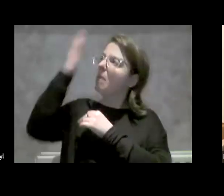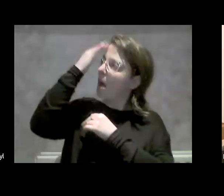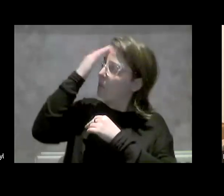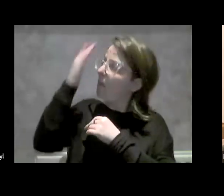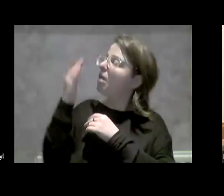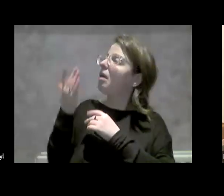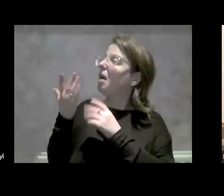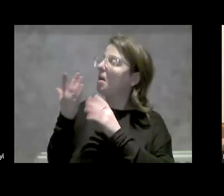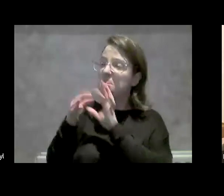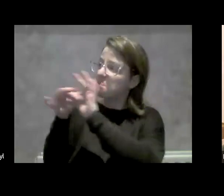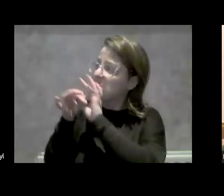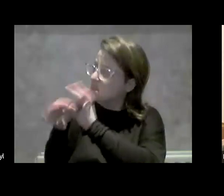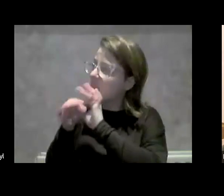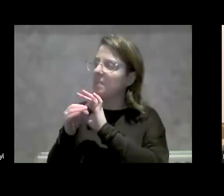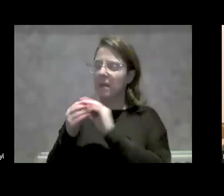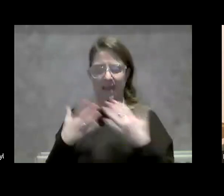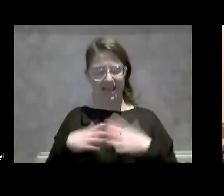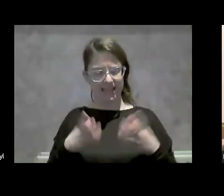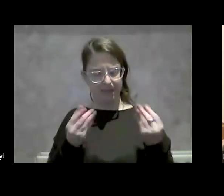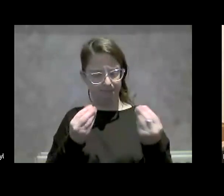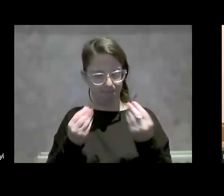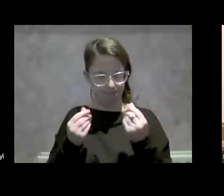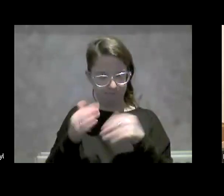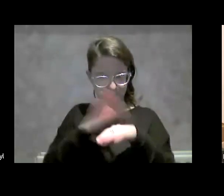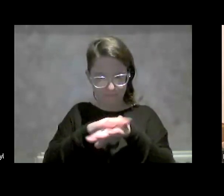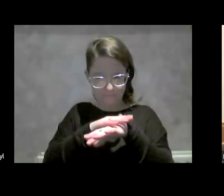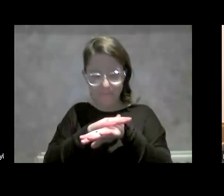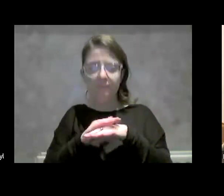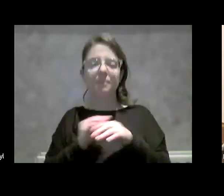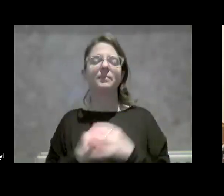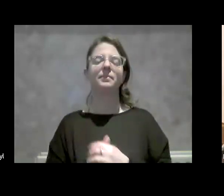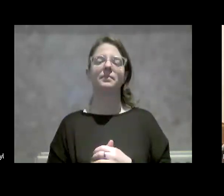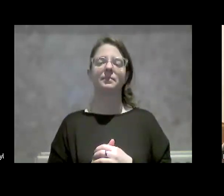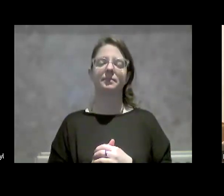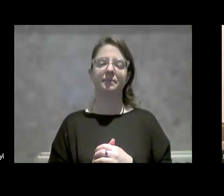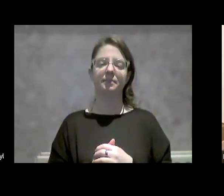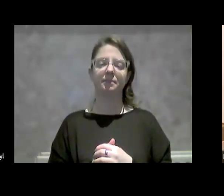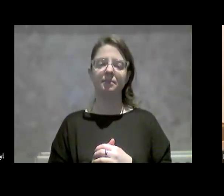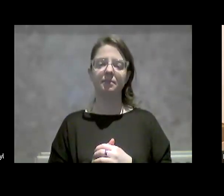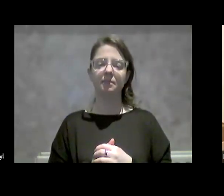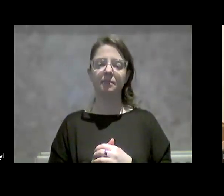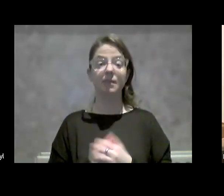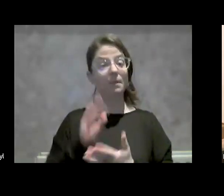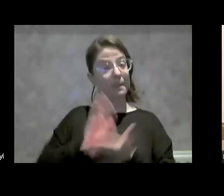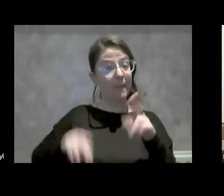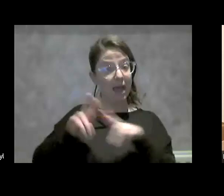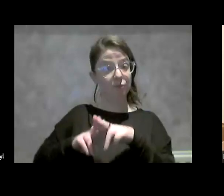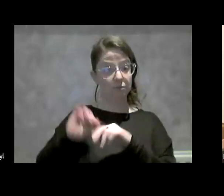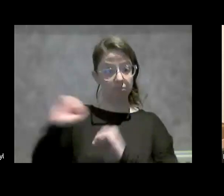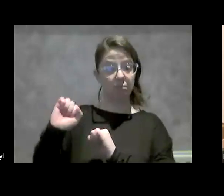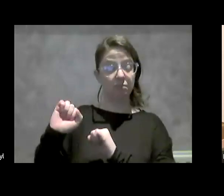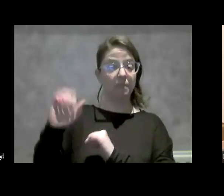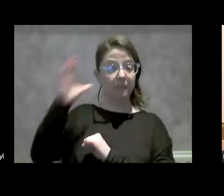much-loved romance novels, folded over, coy, hiding. I watch my parents from their bedroom